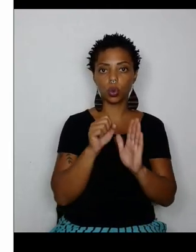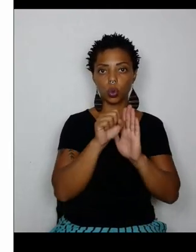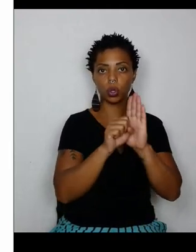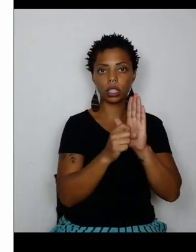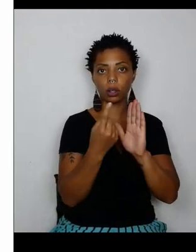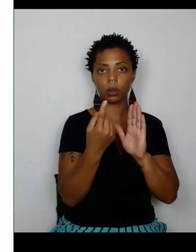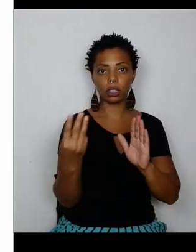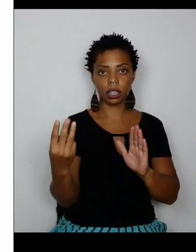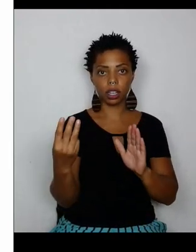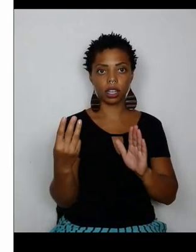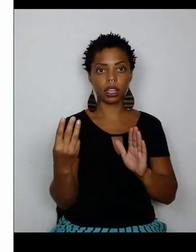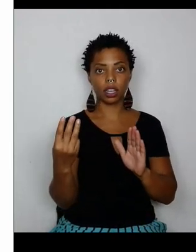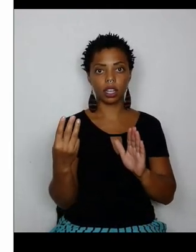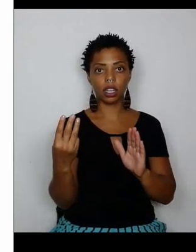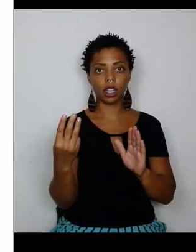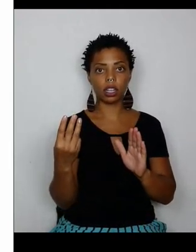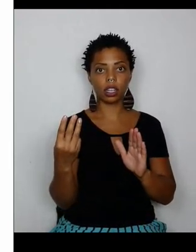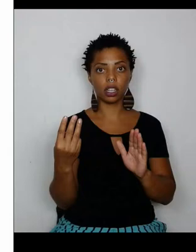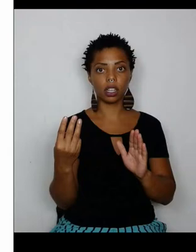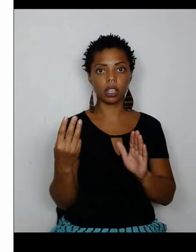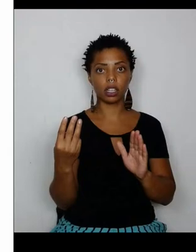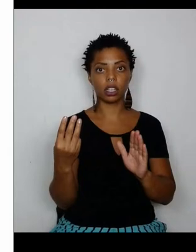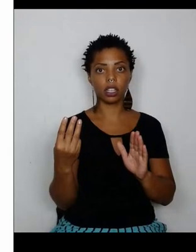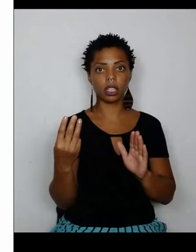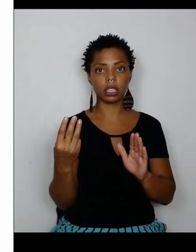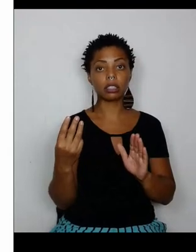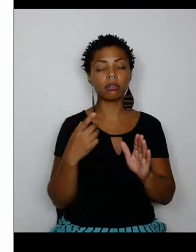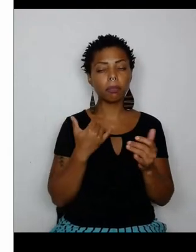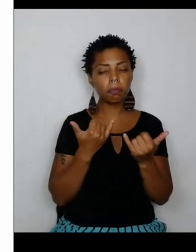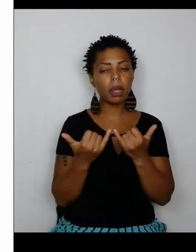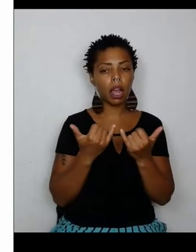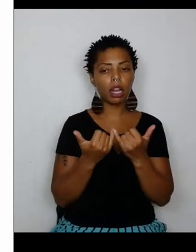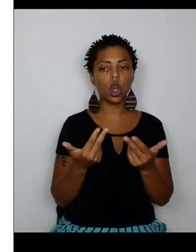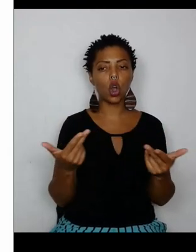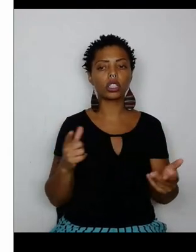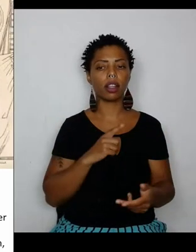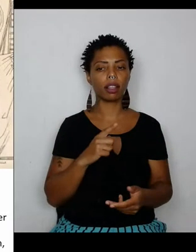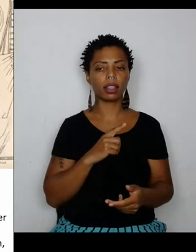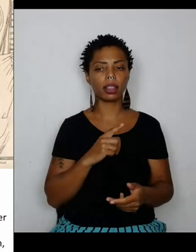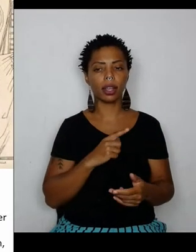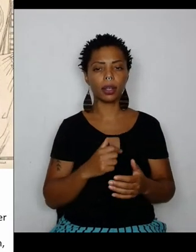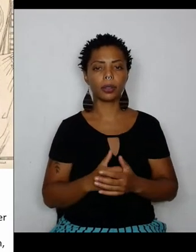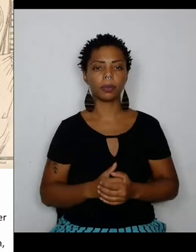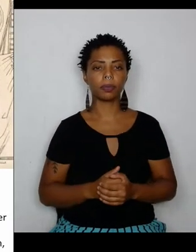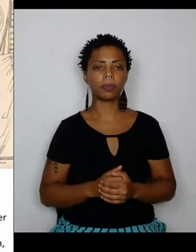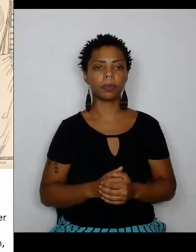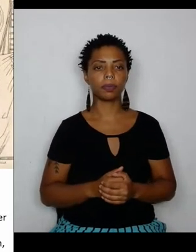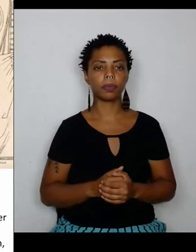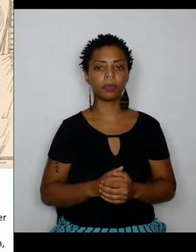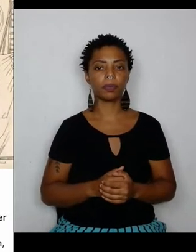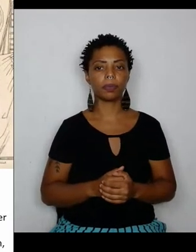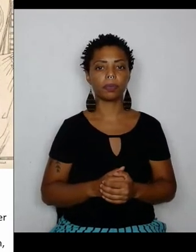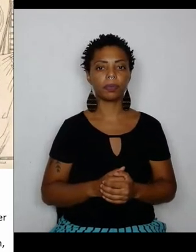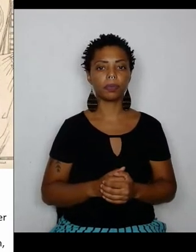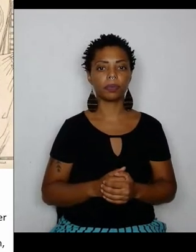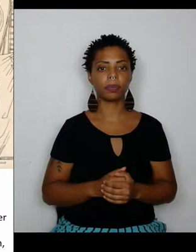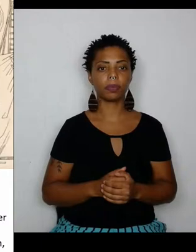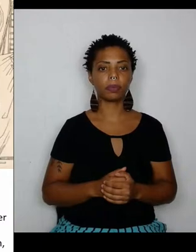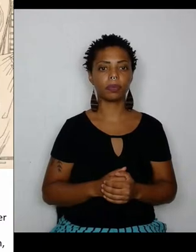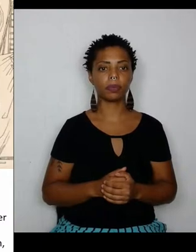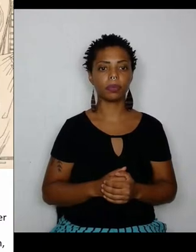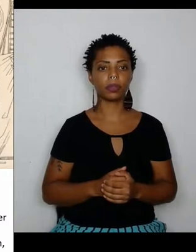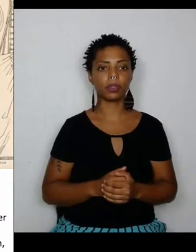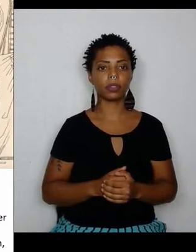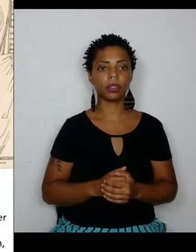excavated traditions and taste led to a revival of the holy face format in art the